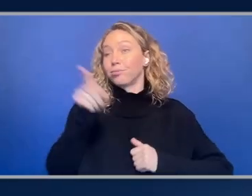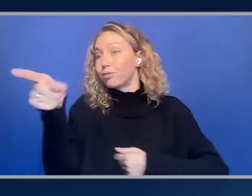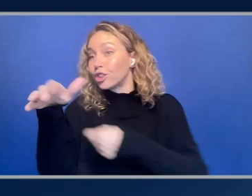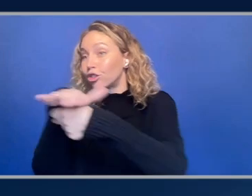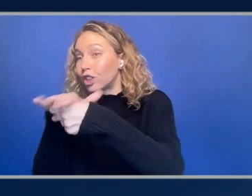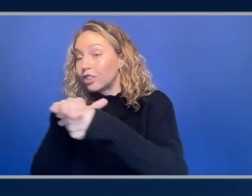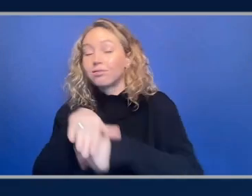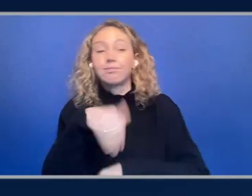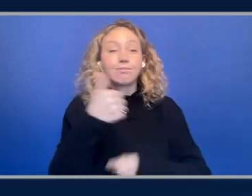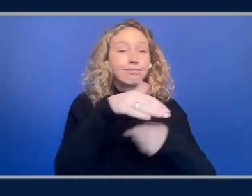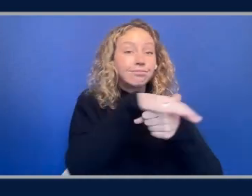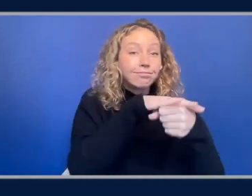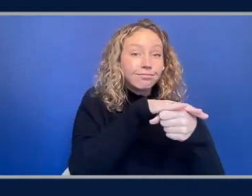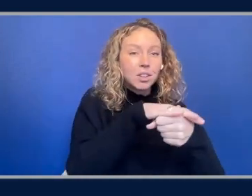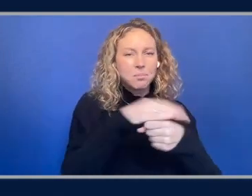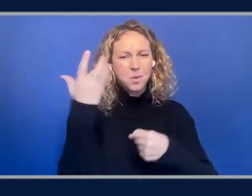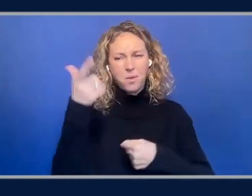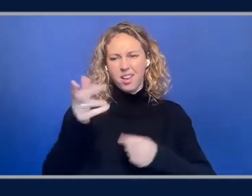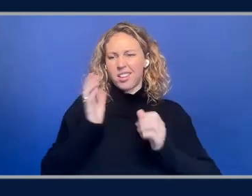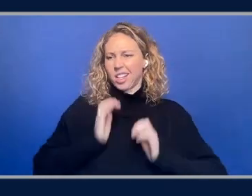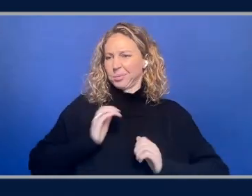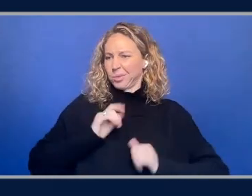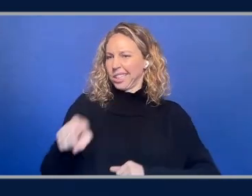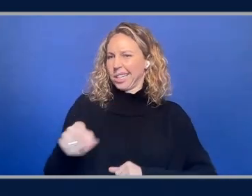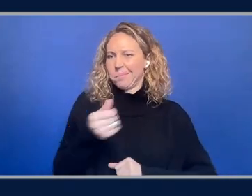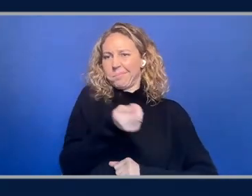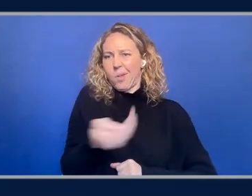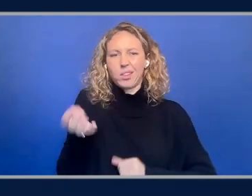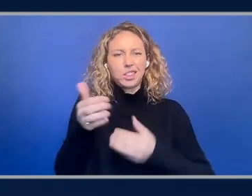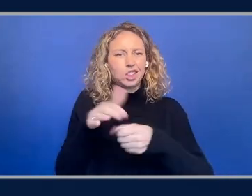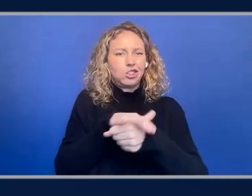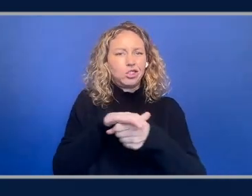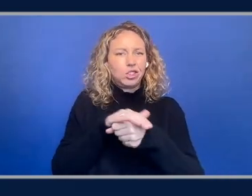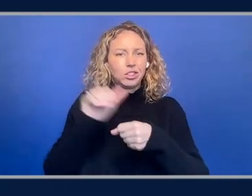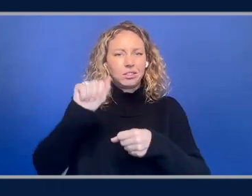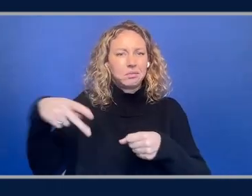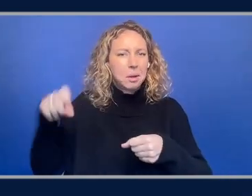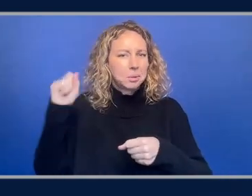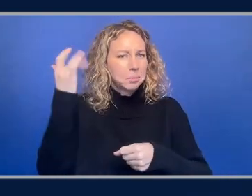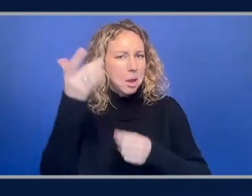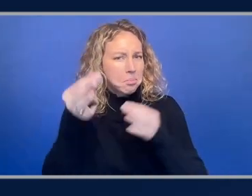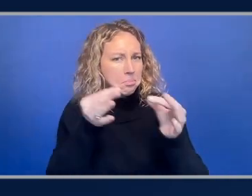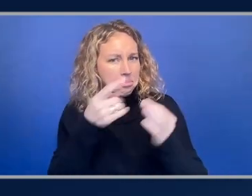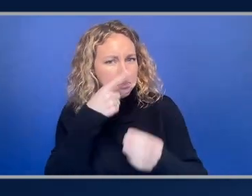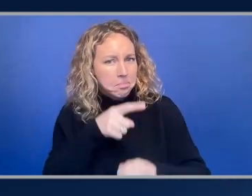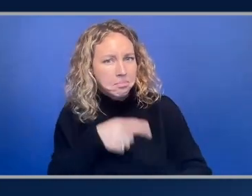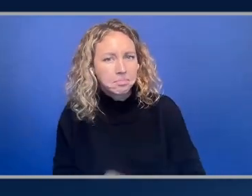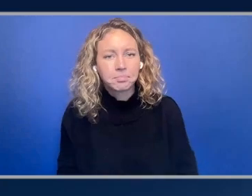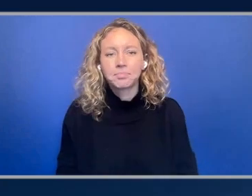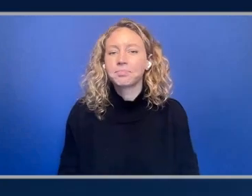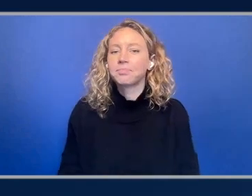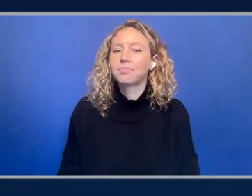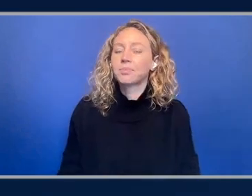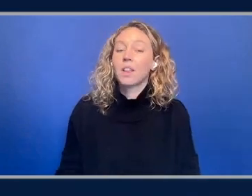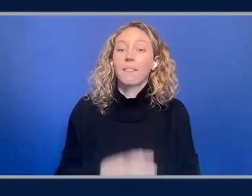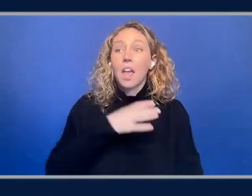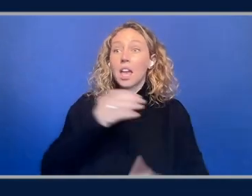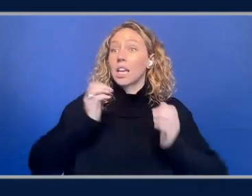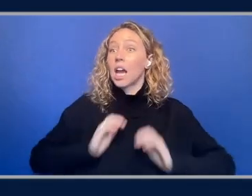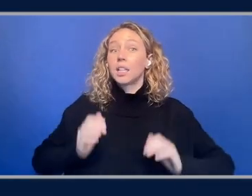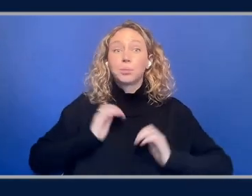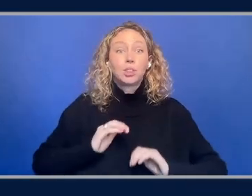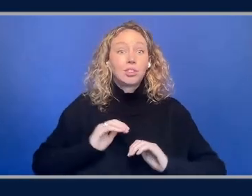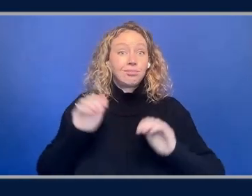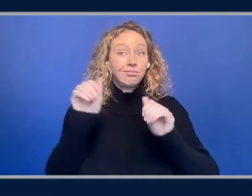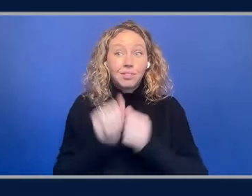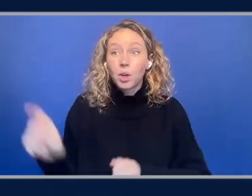different region, but why would a customer need multi-region applications? Yeah, so like I said, customers are everywhere, right? Like we have customers